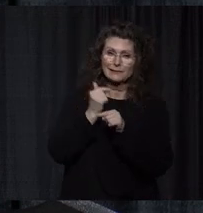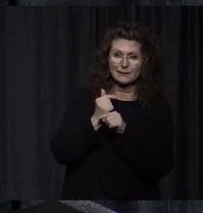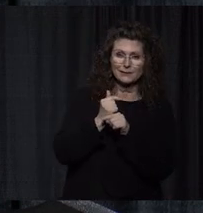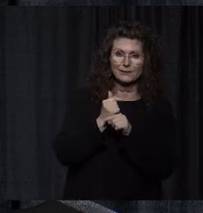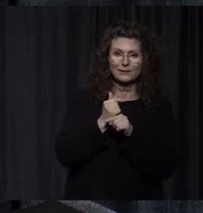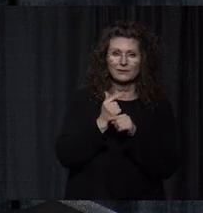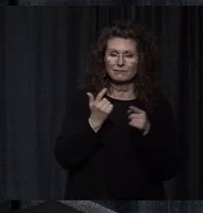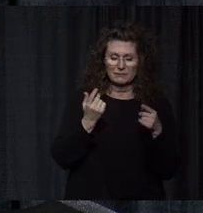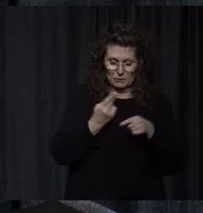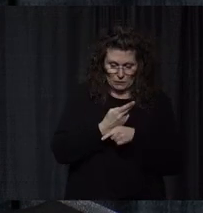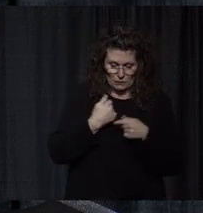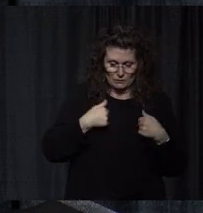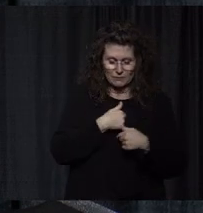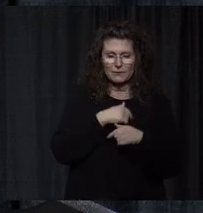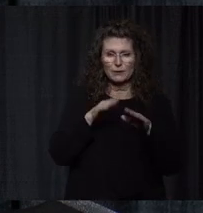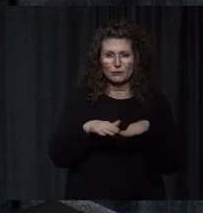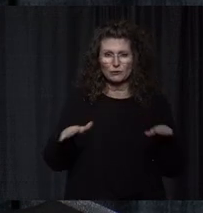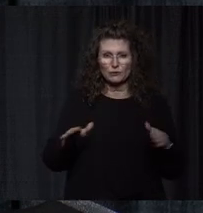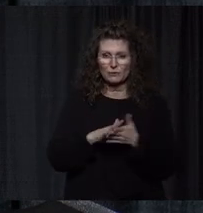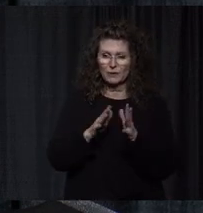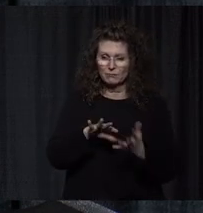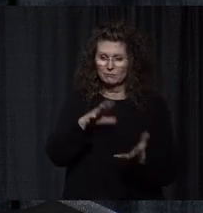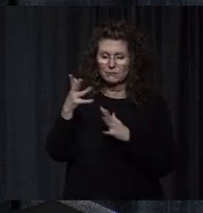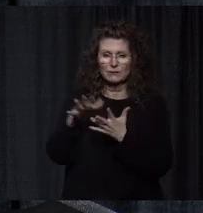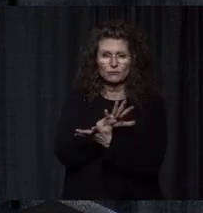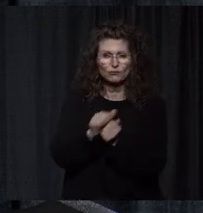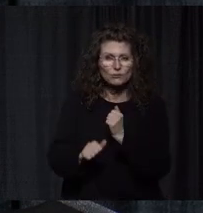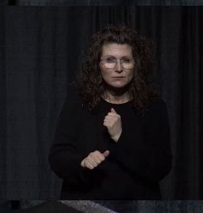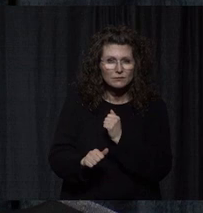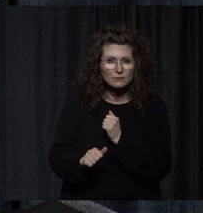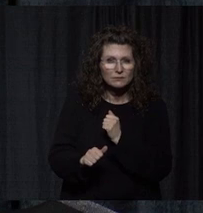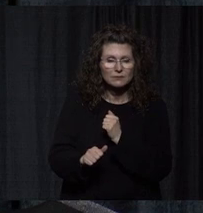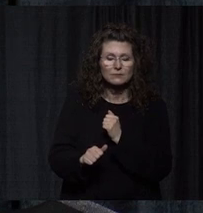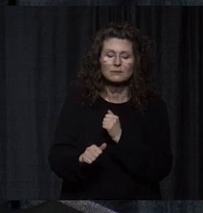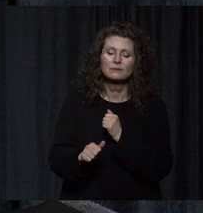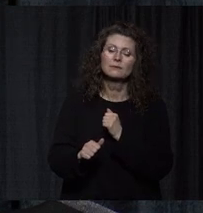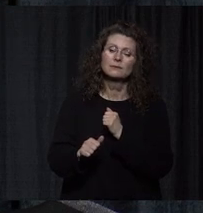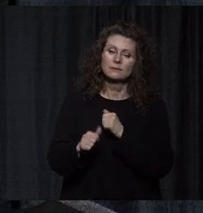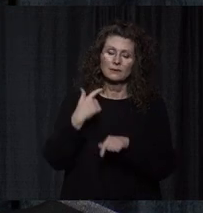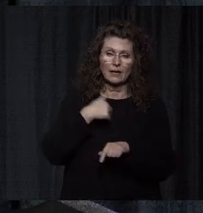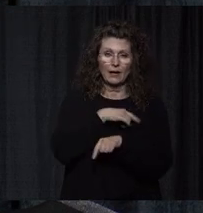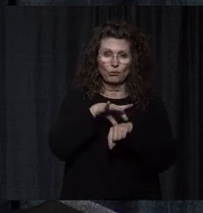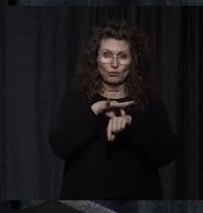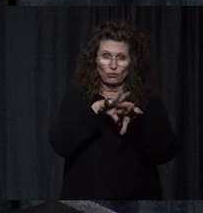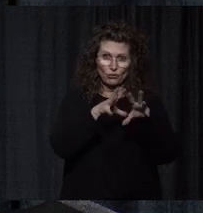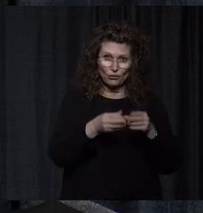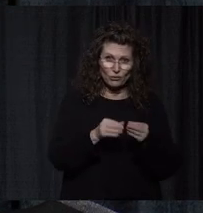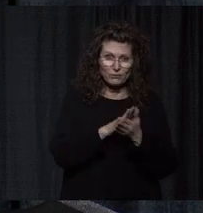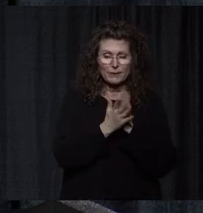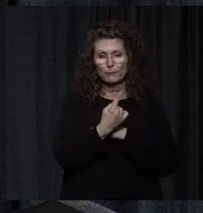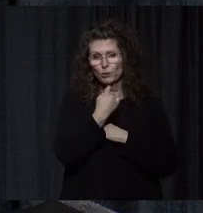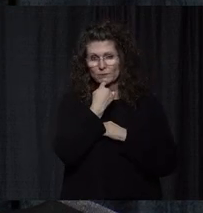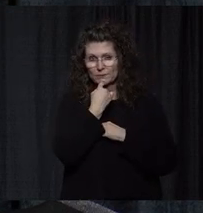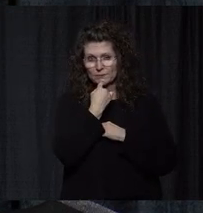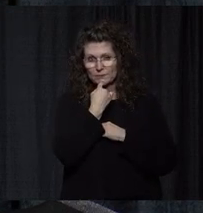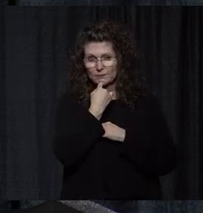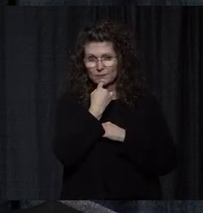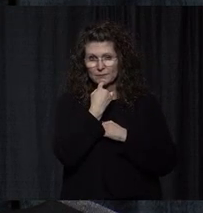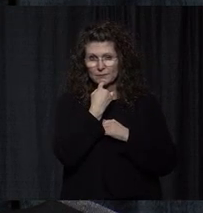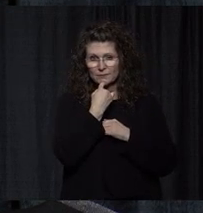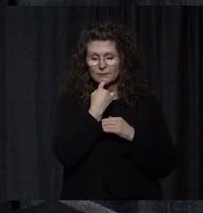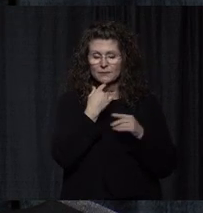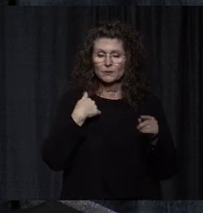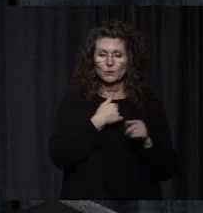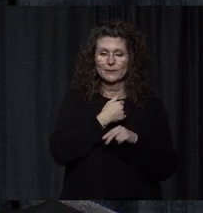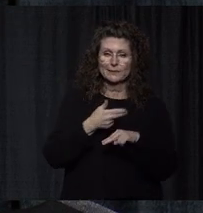our children are distorted and destroyed, while our earth is poisoned. We can